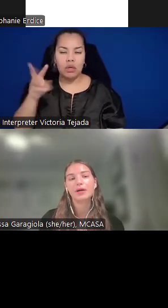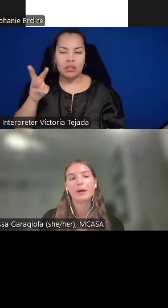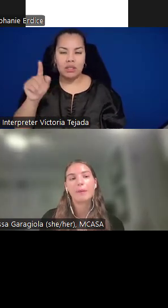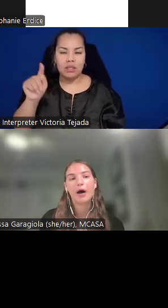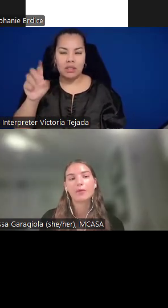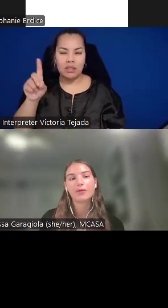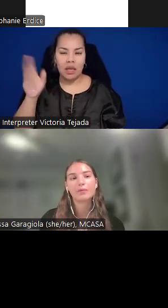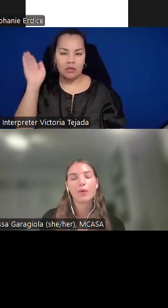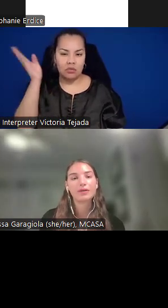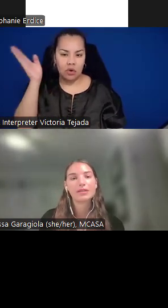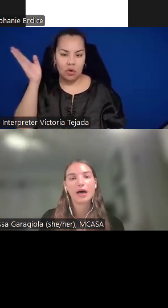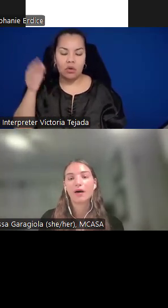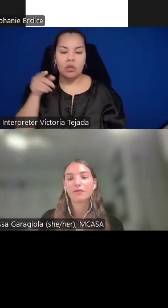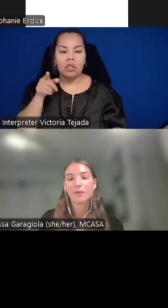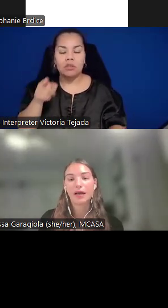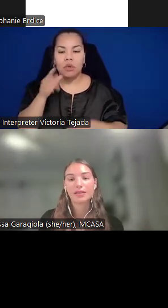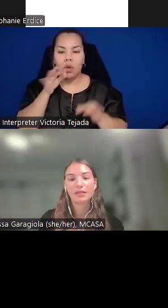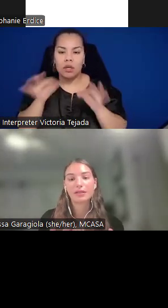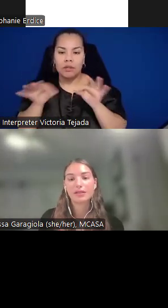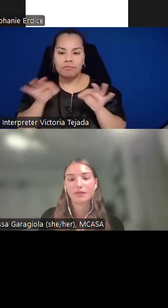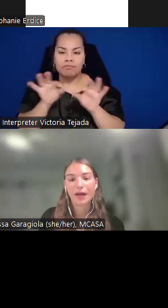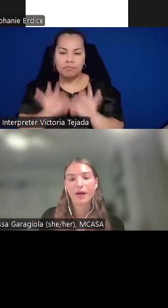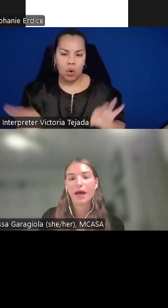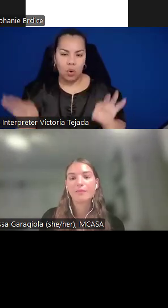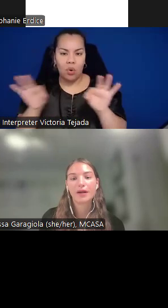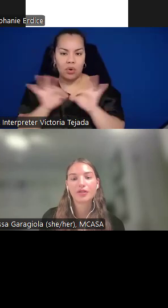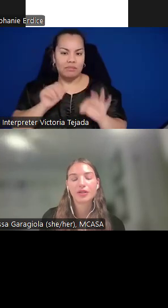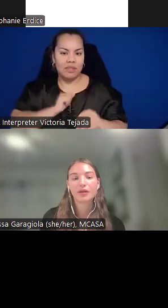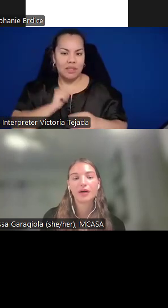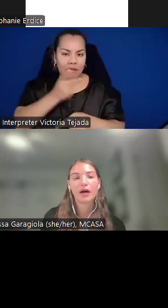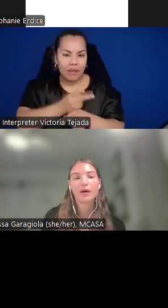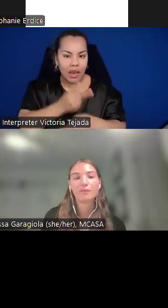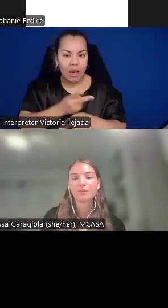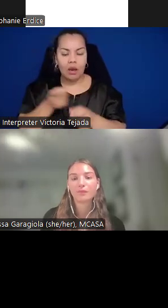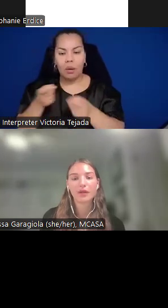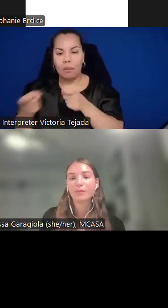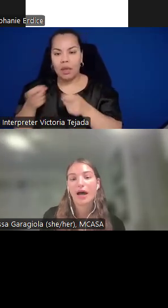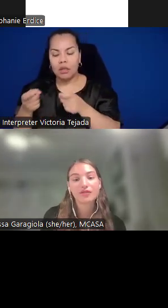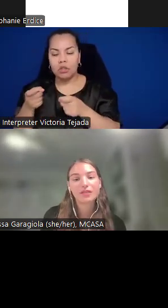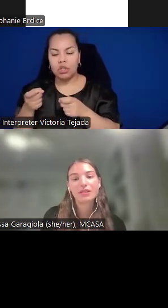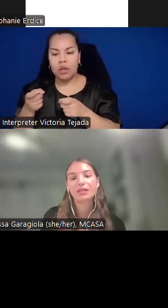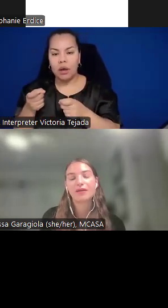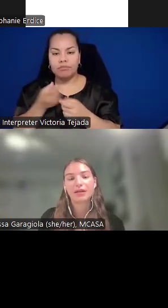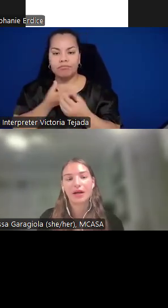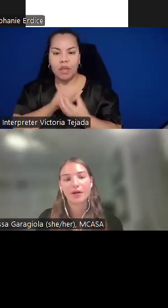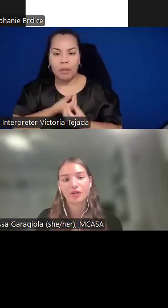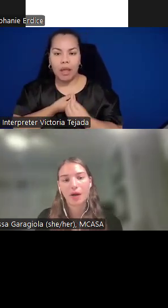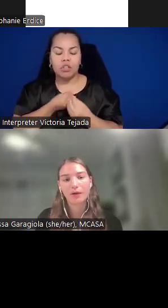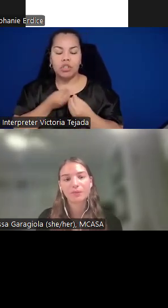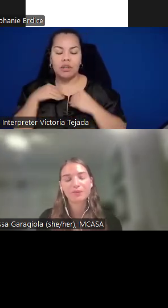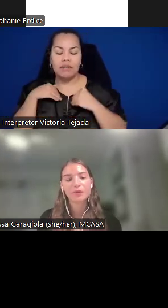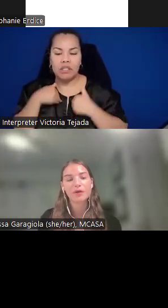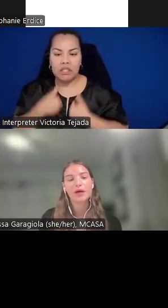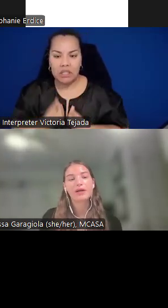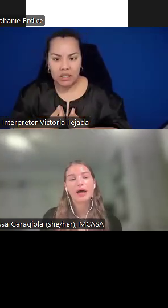little bit about the importance of practicing self-care and managing compassion fatigue and vicarious